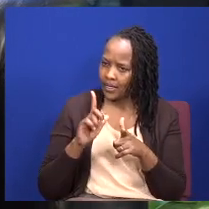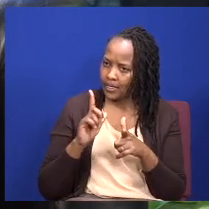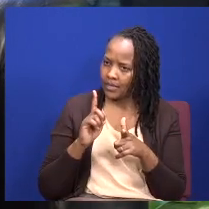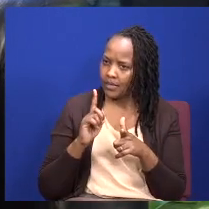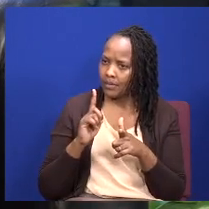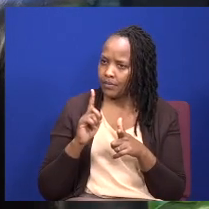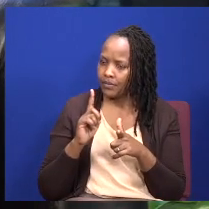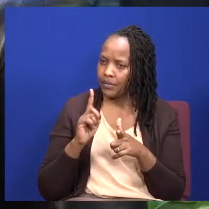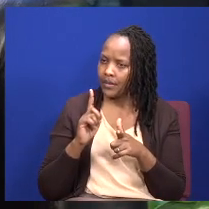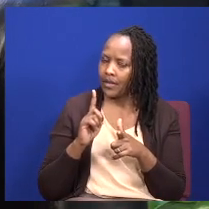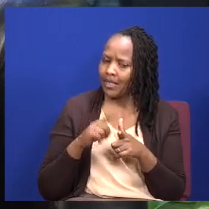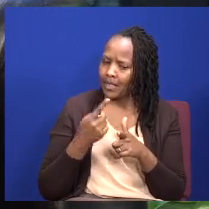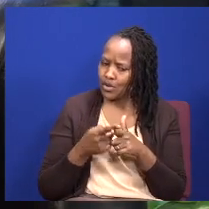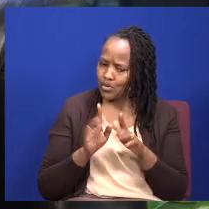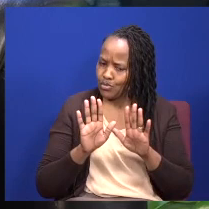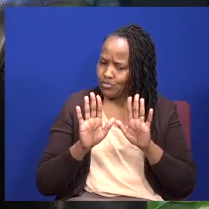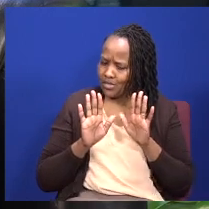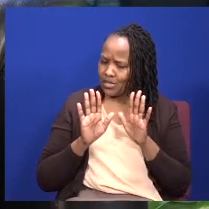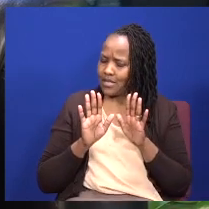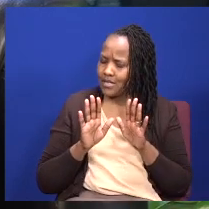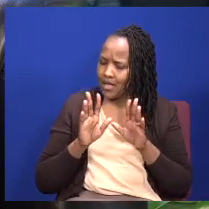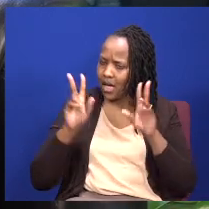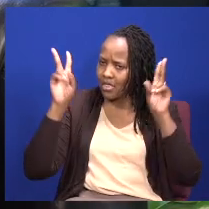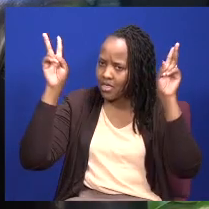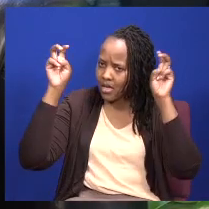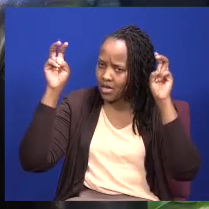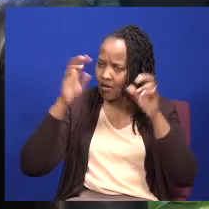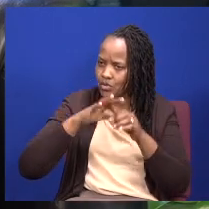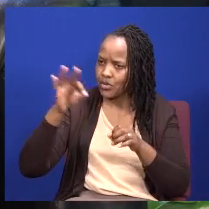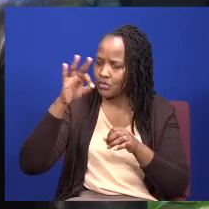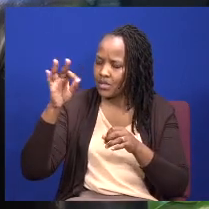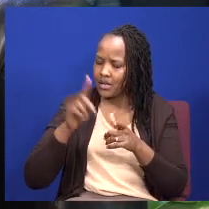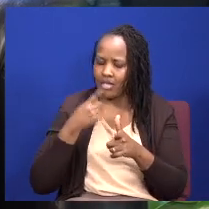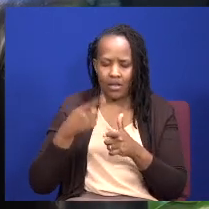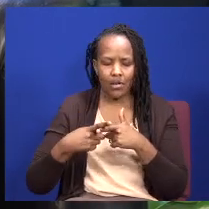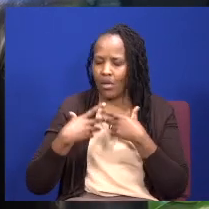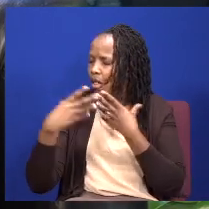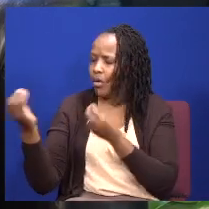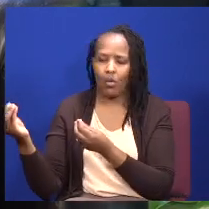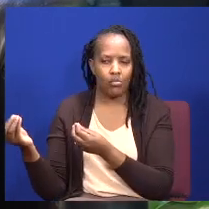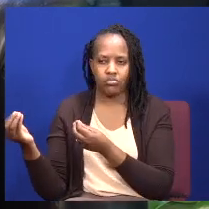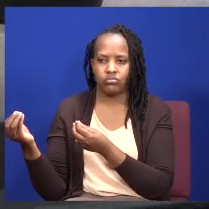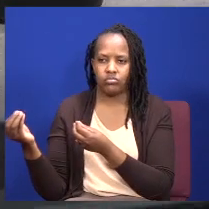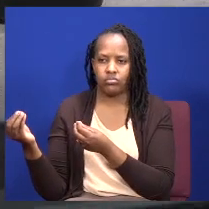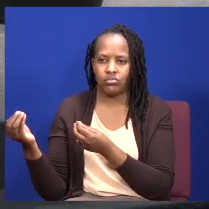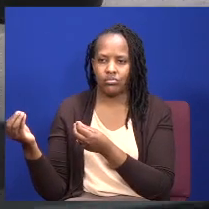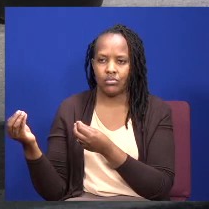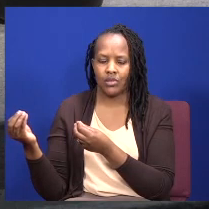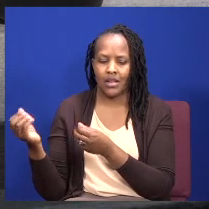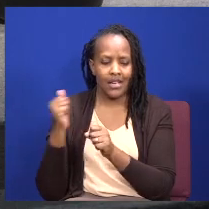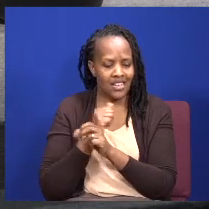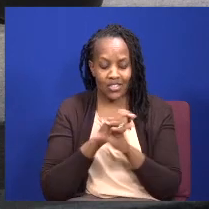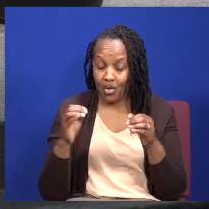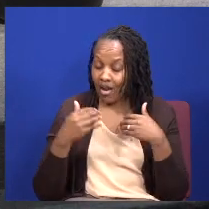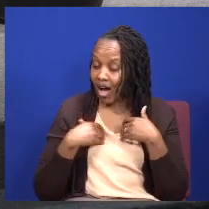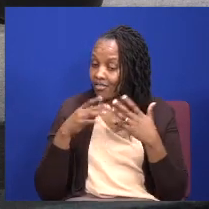come inside us, he will flee away from us. And will not have a choice. Yes, he doesn't have a